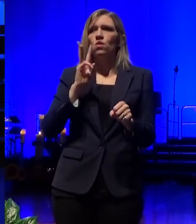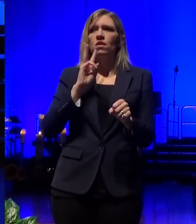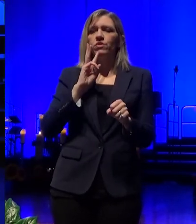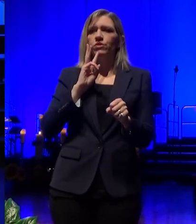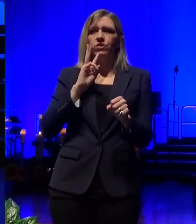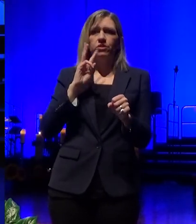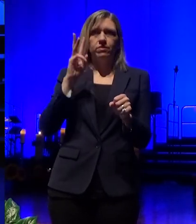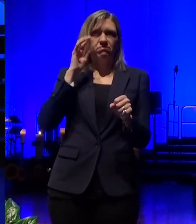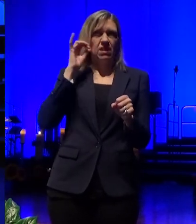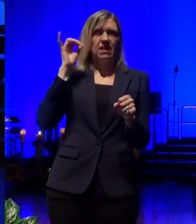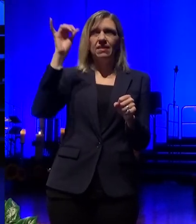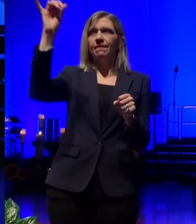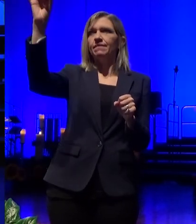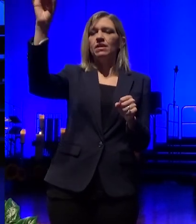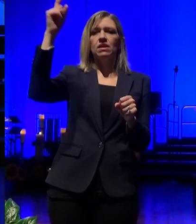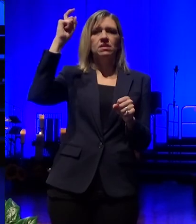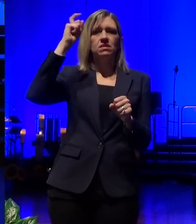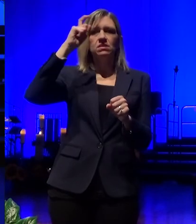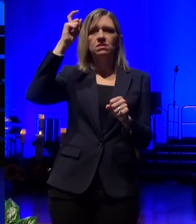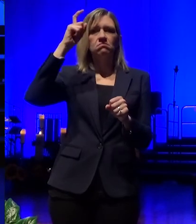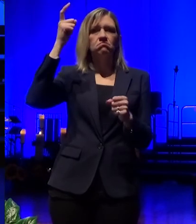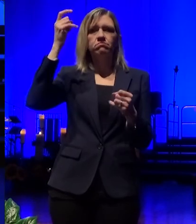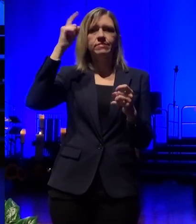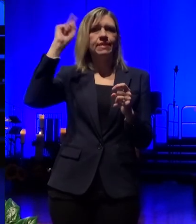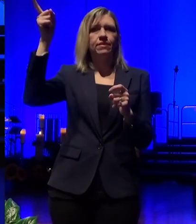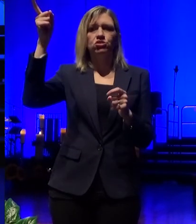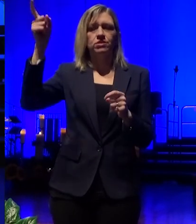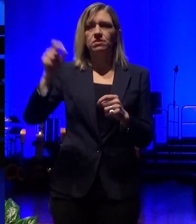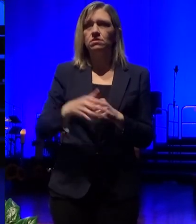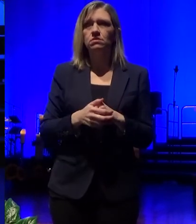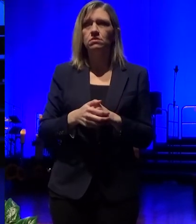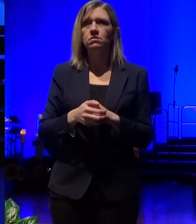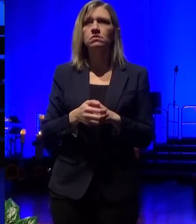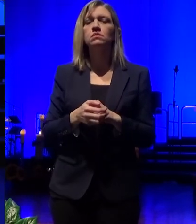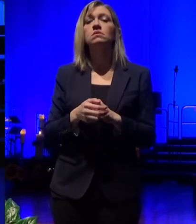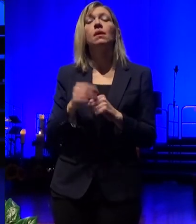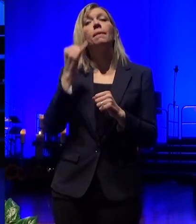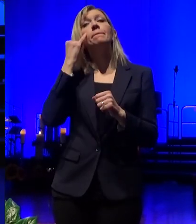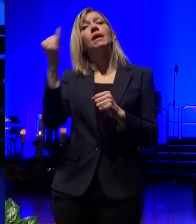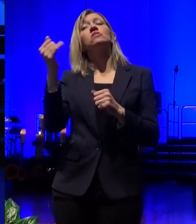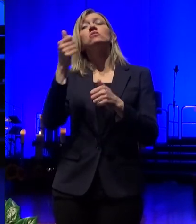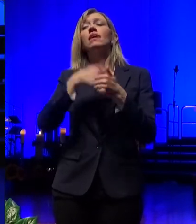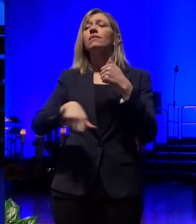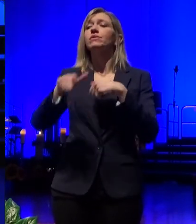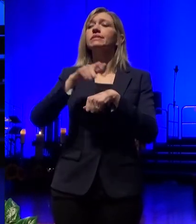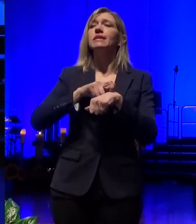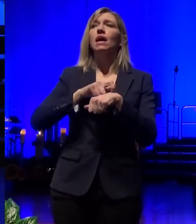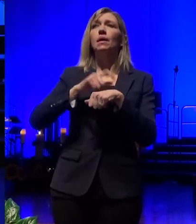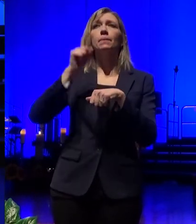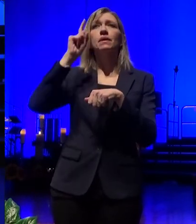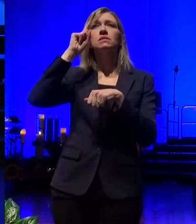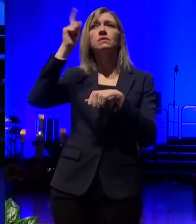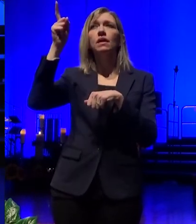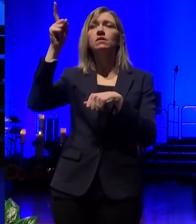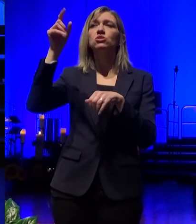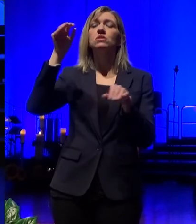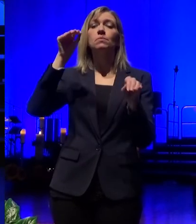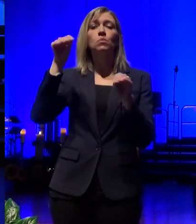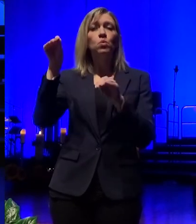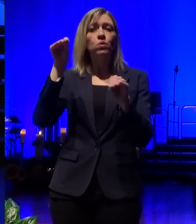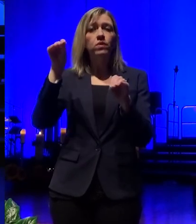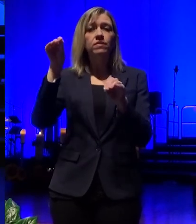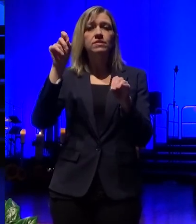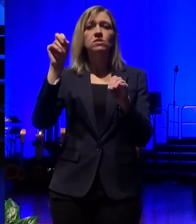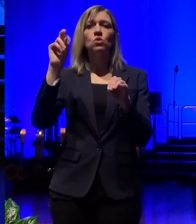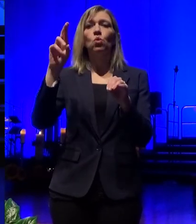permeated by an infinite intelligence. And imagine that every time this intelligence moves or